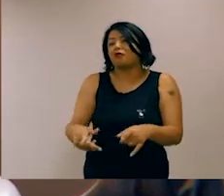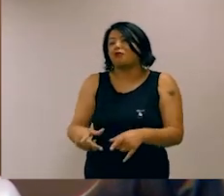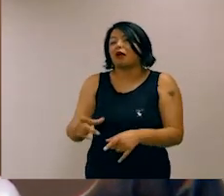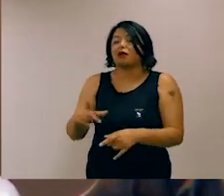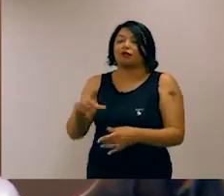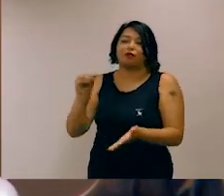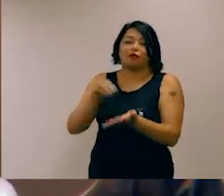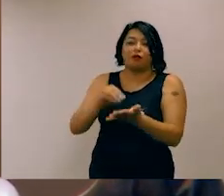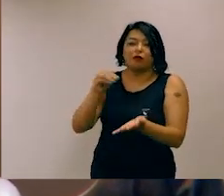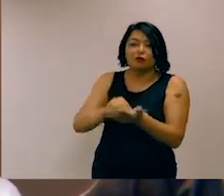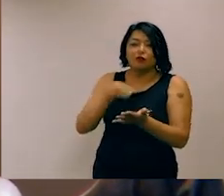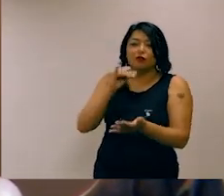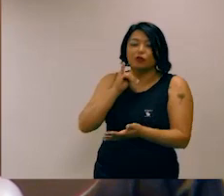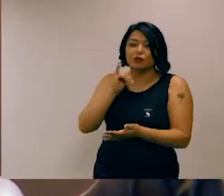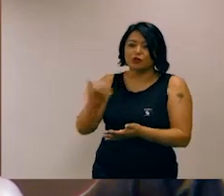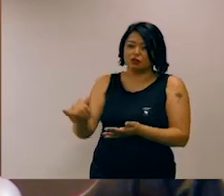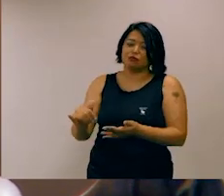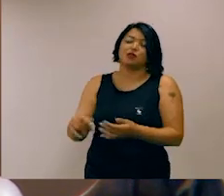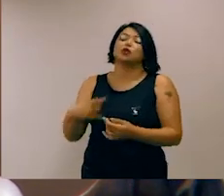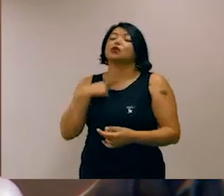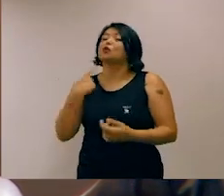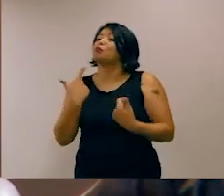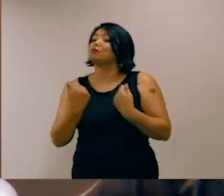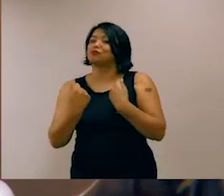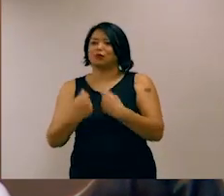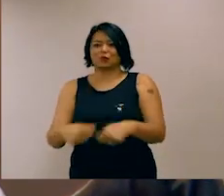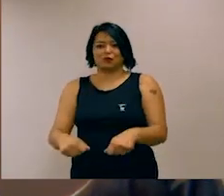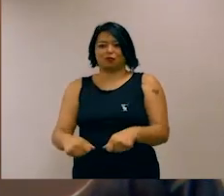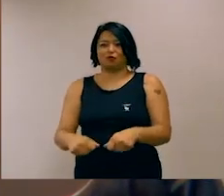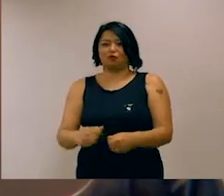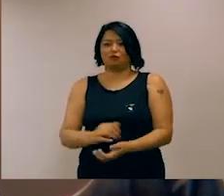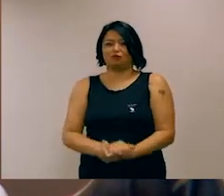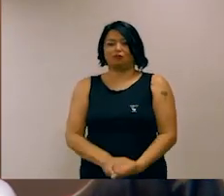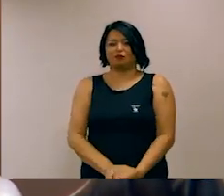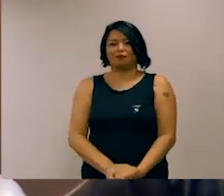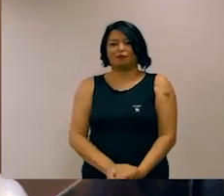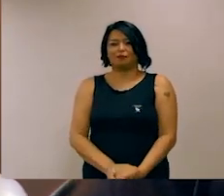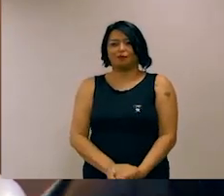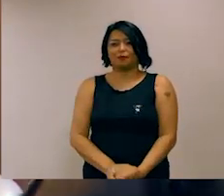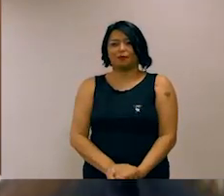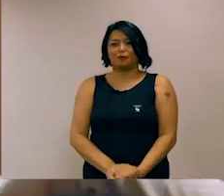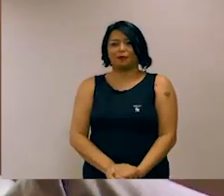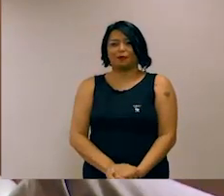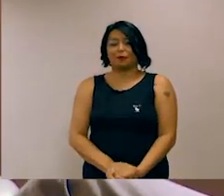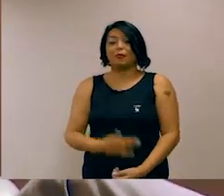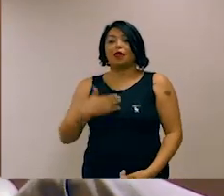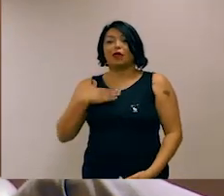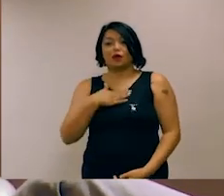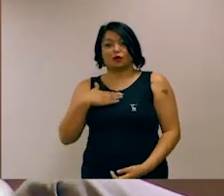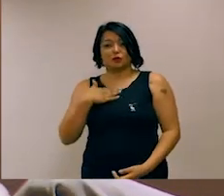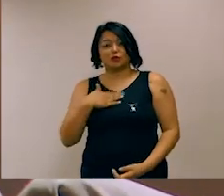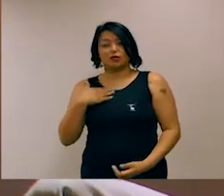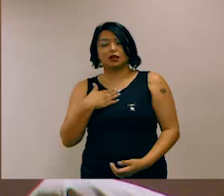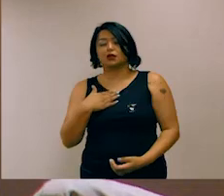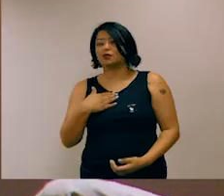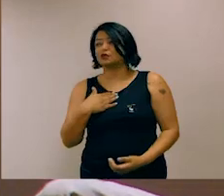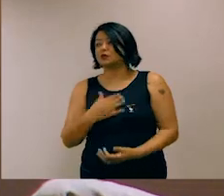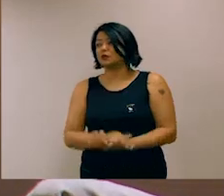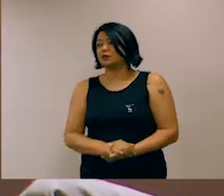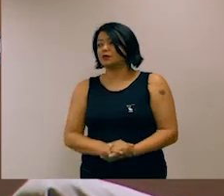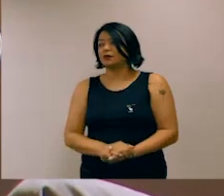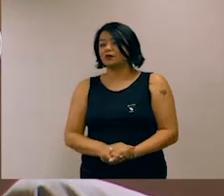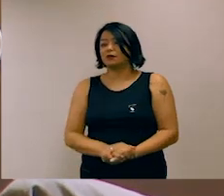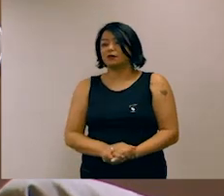possible. I think you agree with that. I'd like to, ask you to speak a little more about that. All right. Yeah.